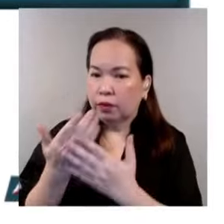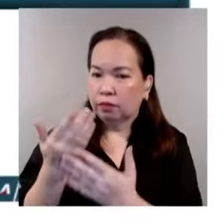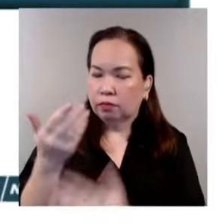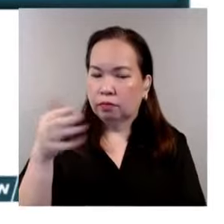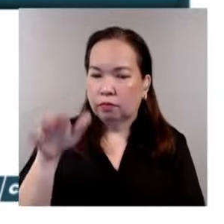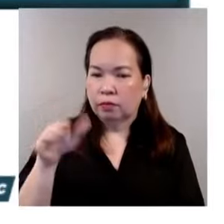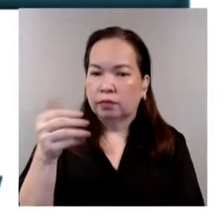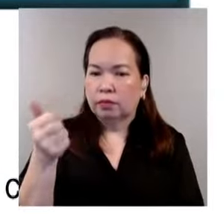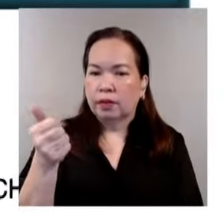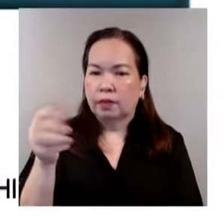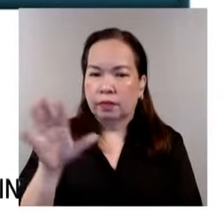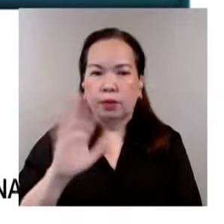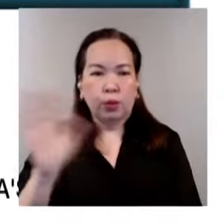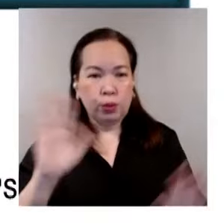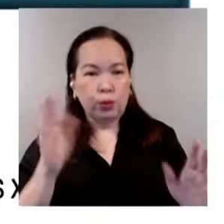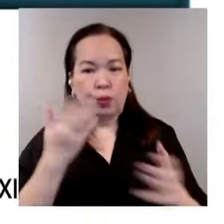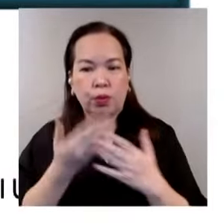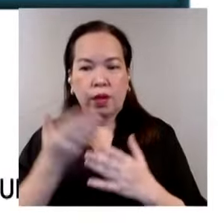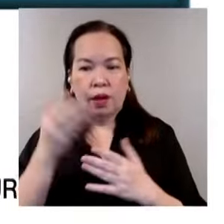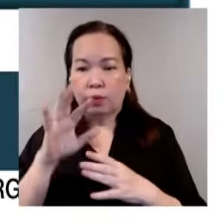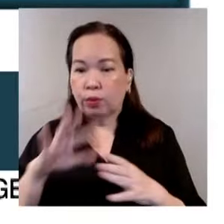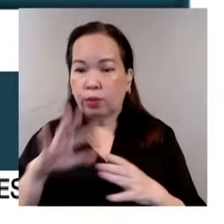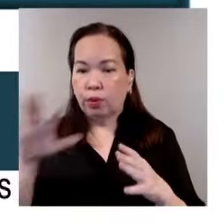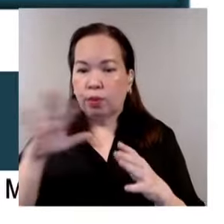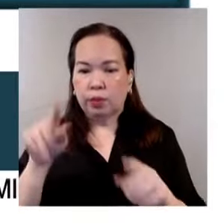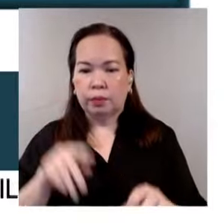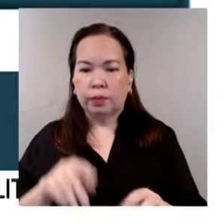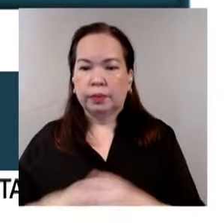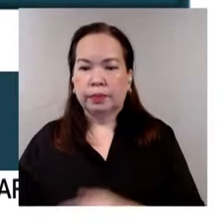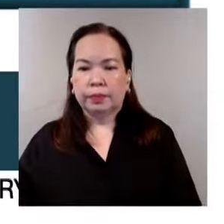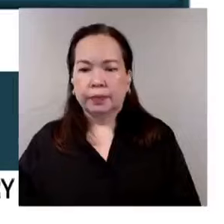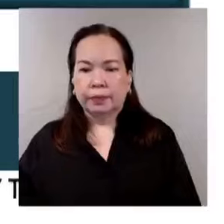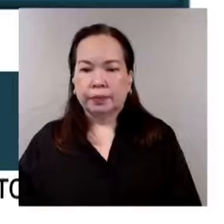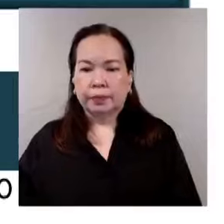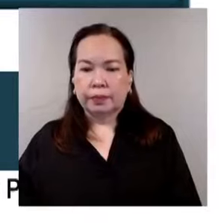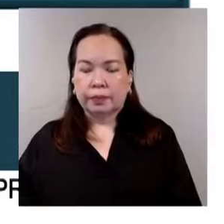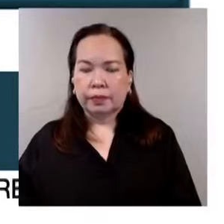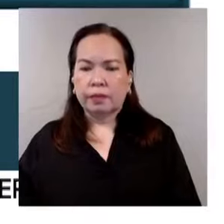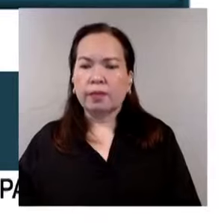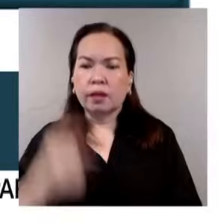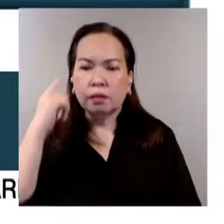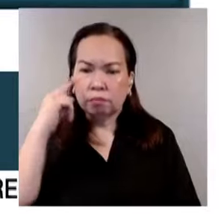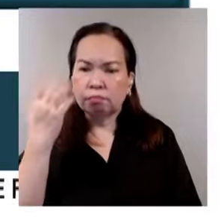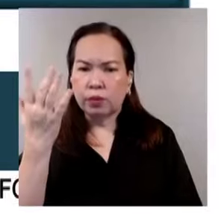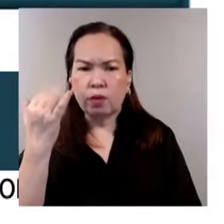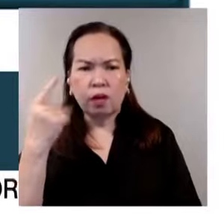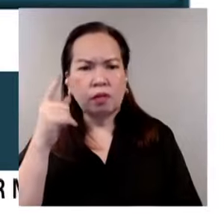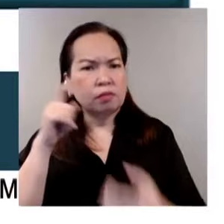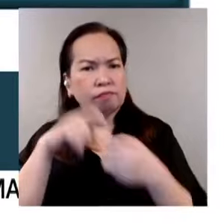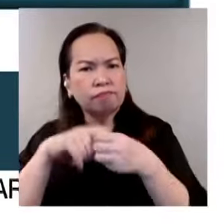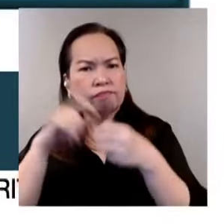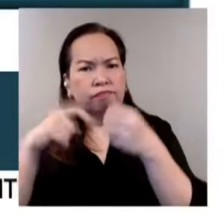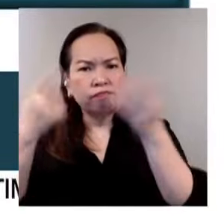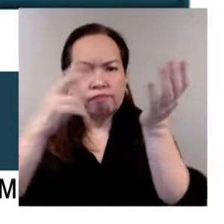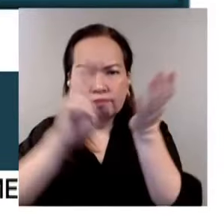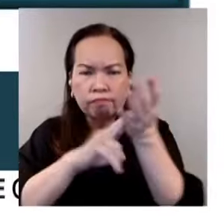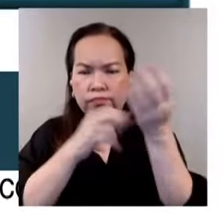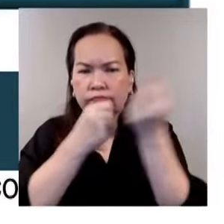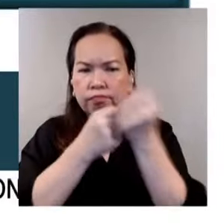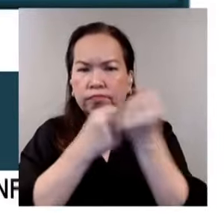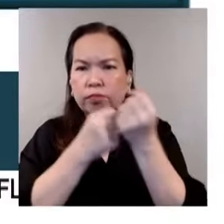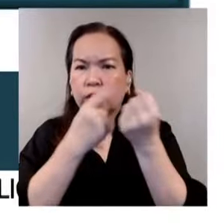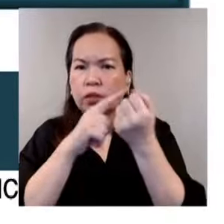Stanley, and good afternoon to our viewers of ANZ. All right. Why did you withdraw your signature against the contempt order for Pastor Apollo